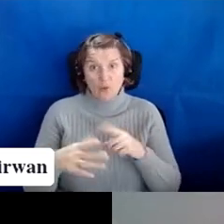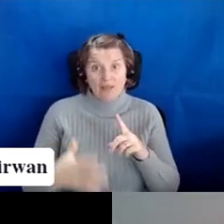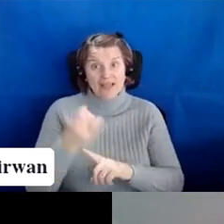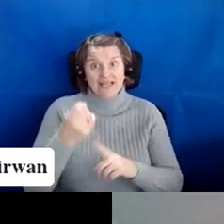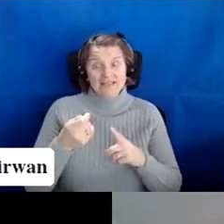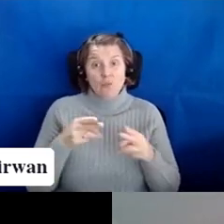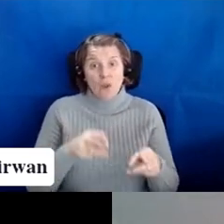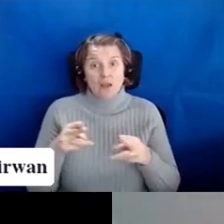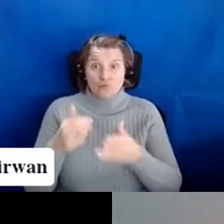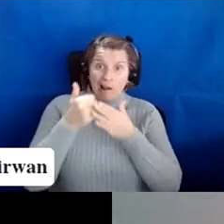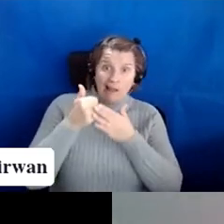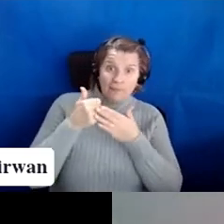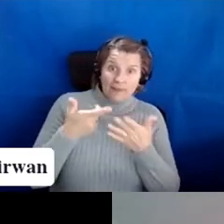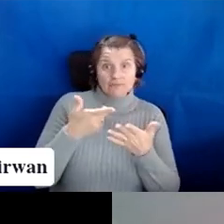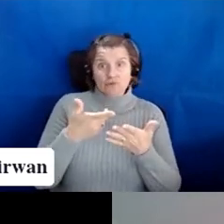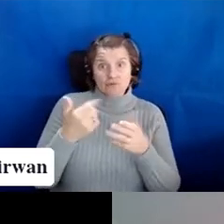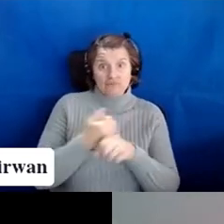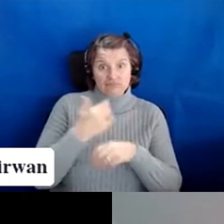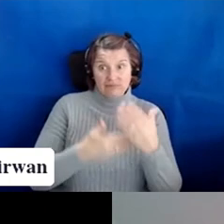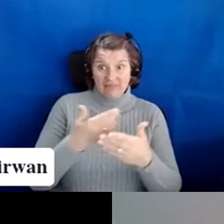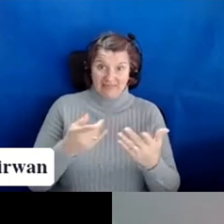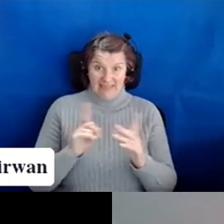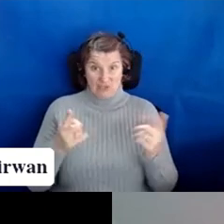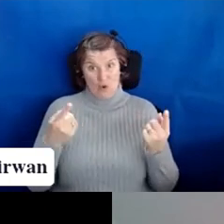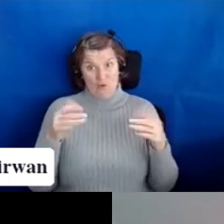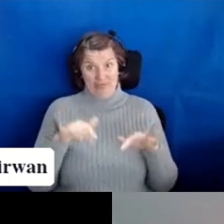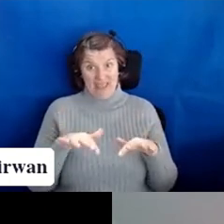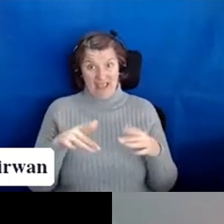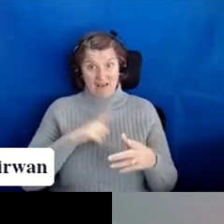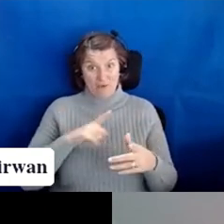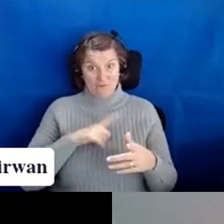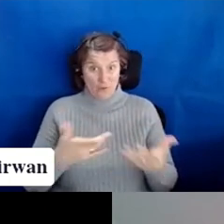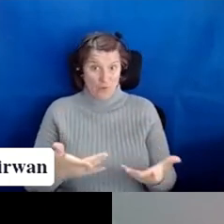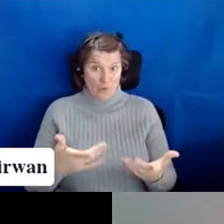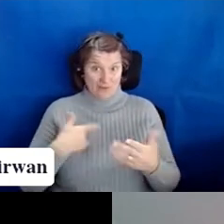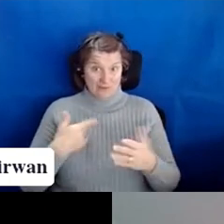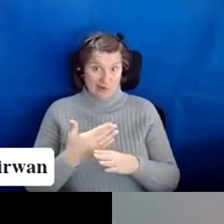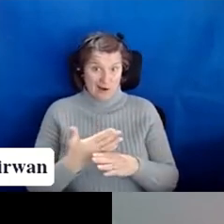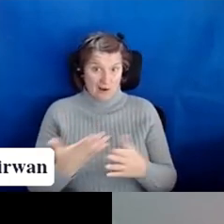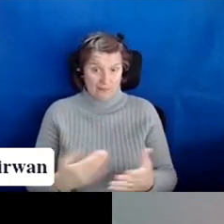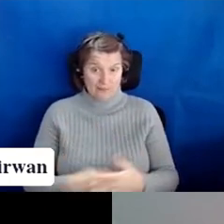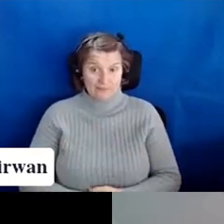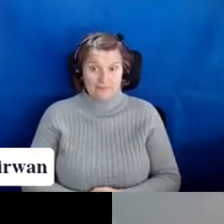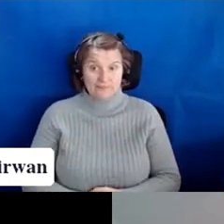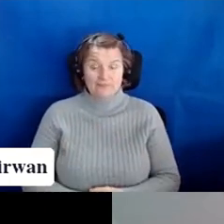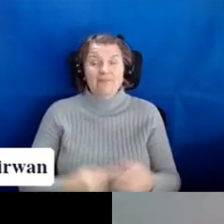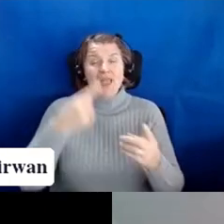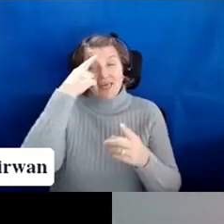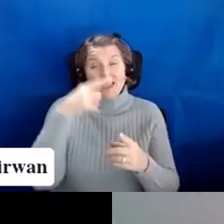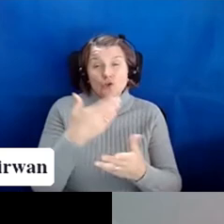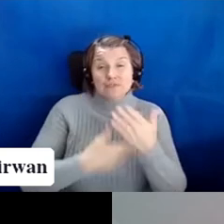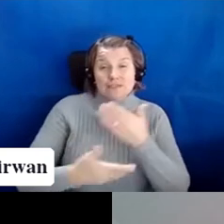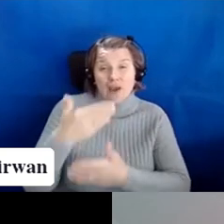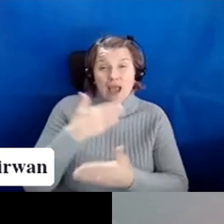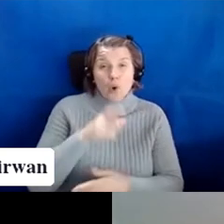into it together, because you know, that's what we're supposed to be there for and do. Thank you. I think you described what